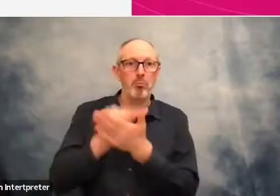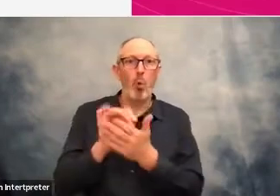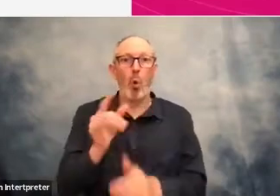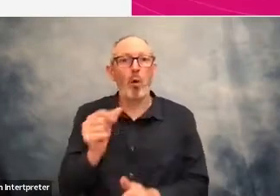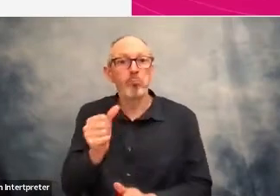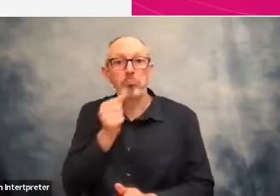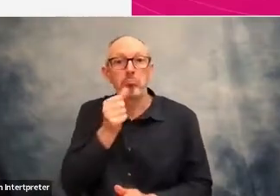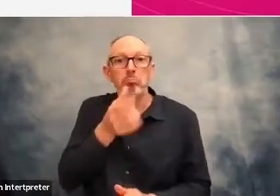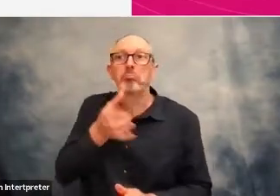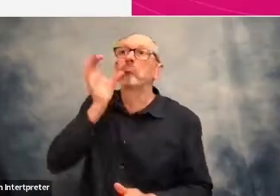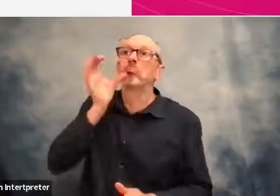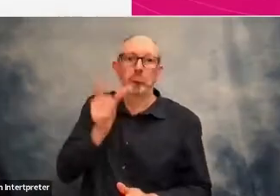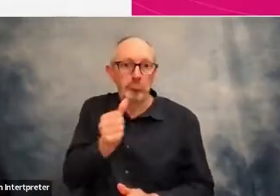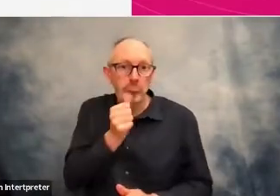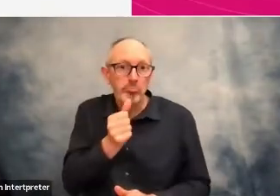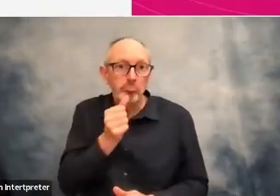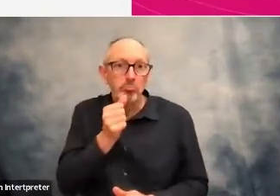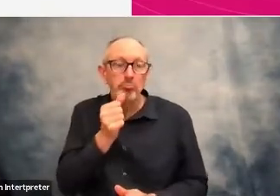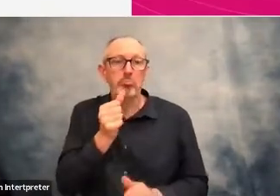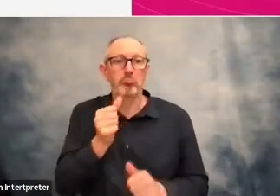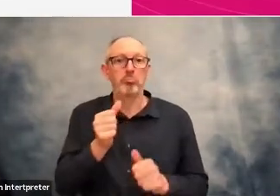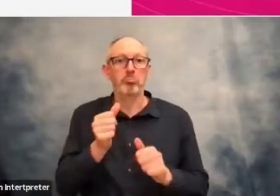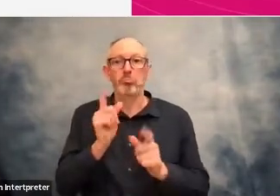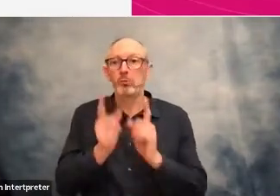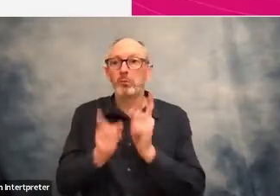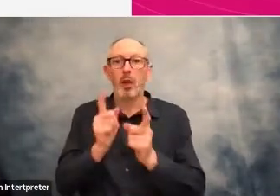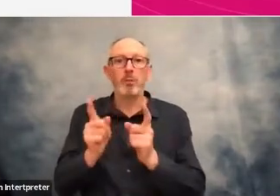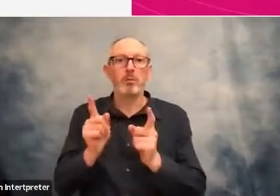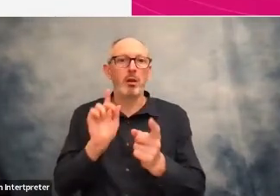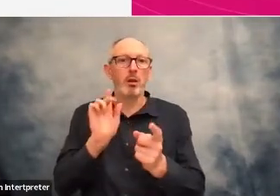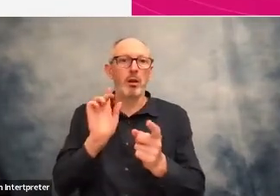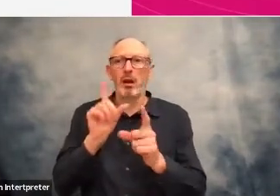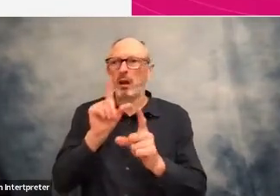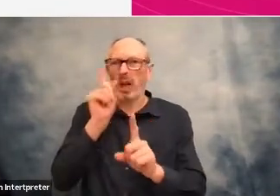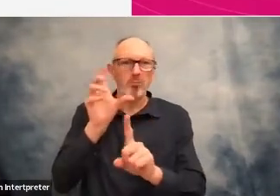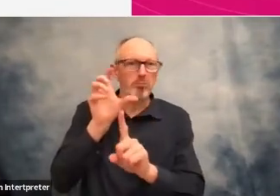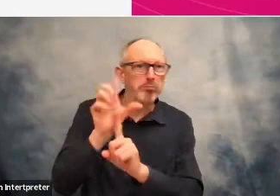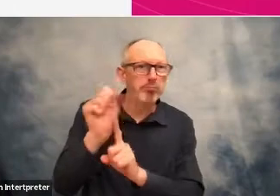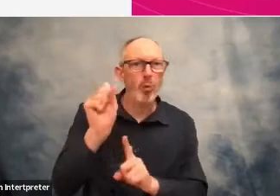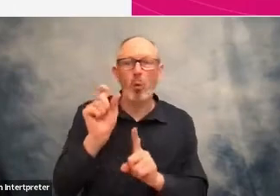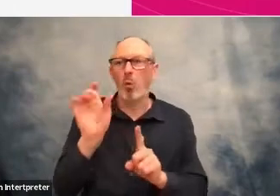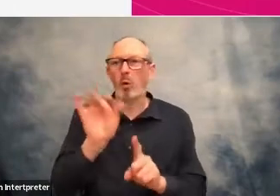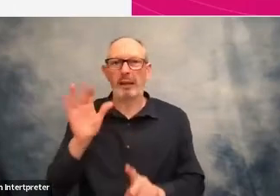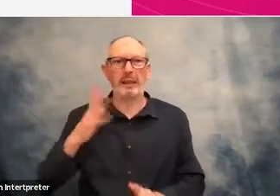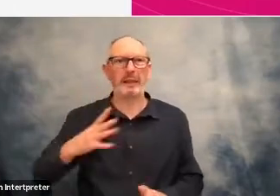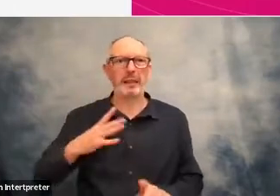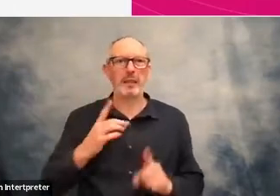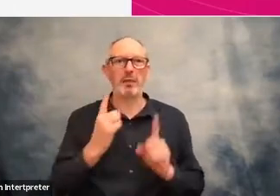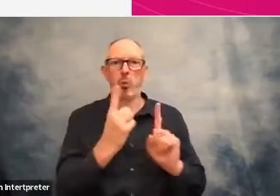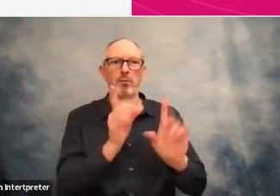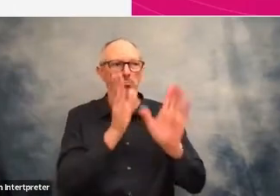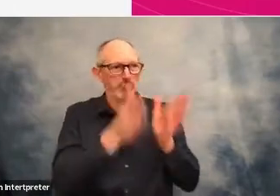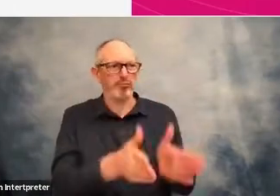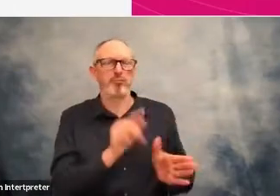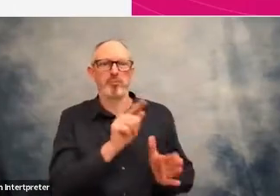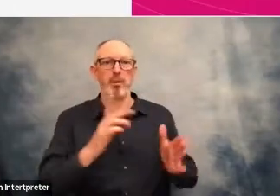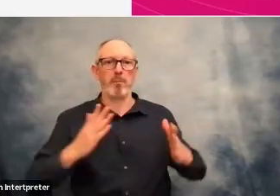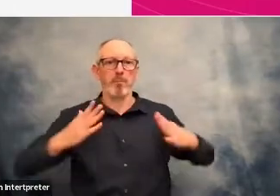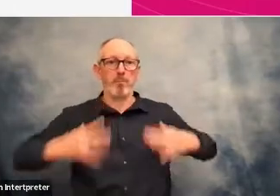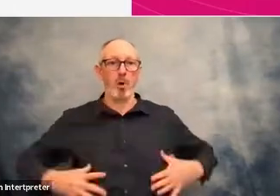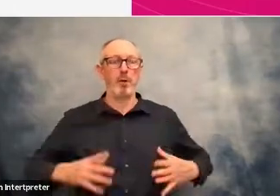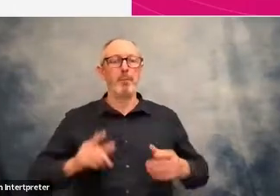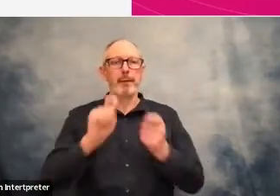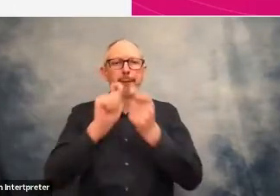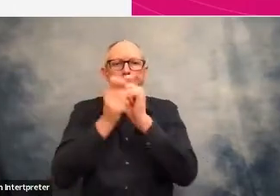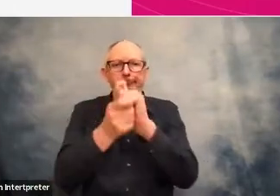that existing technology doesn't reach, costs too much, or just assumes one type of functioning body. But these startups have seized the opportunity to redesign